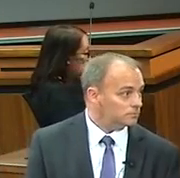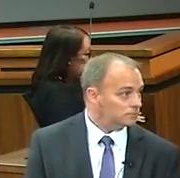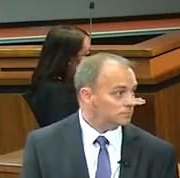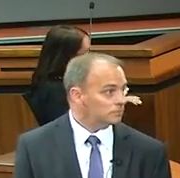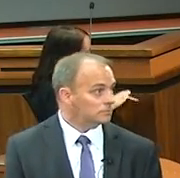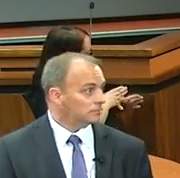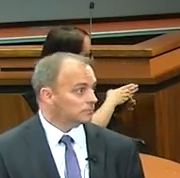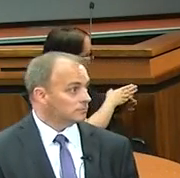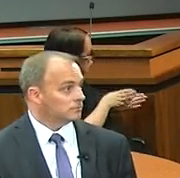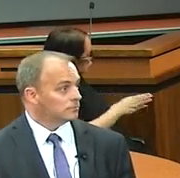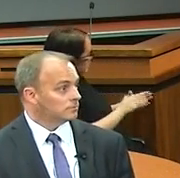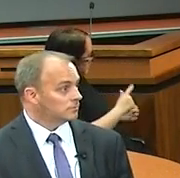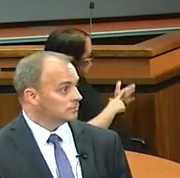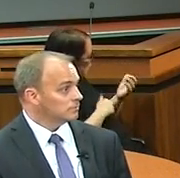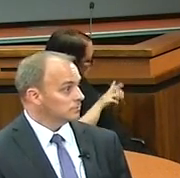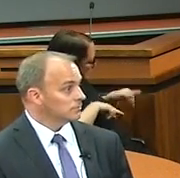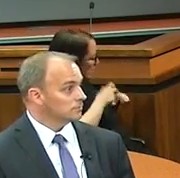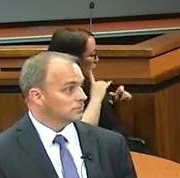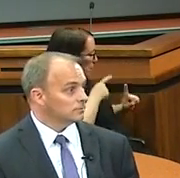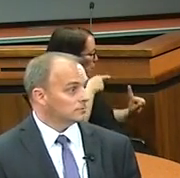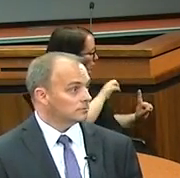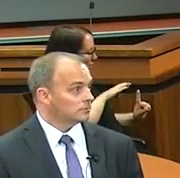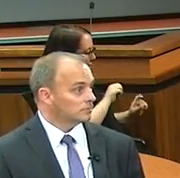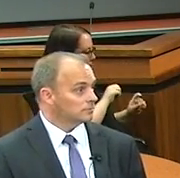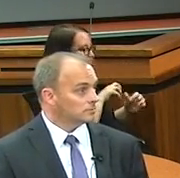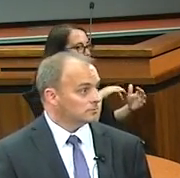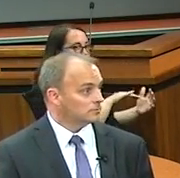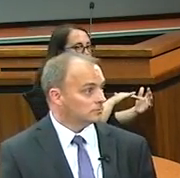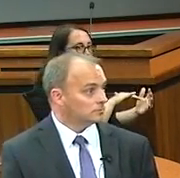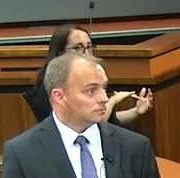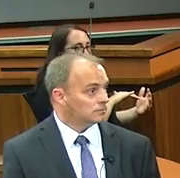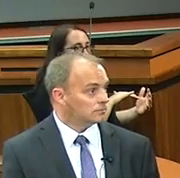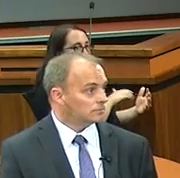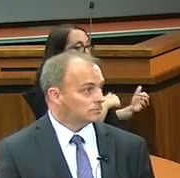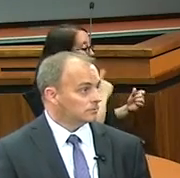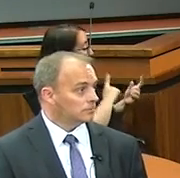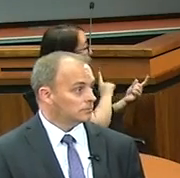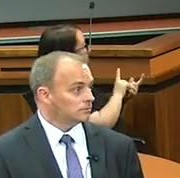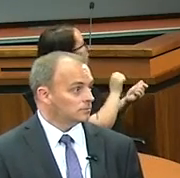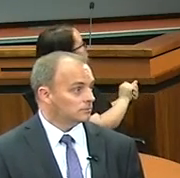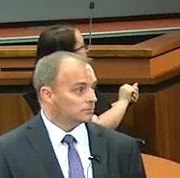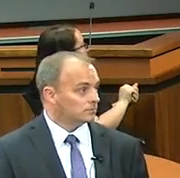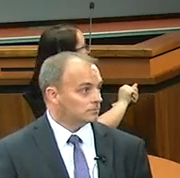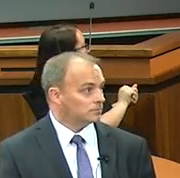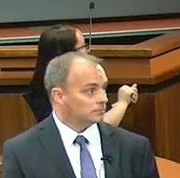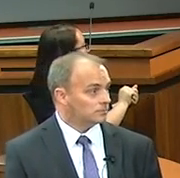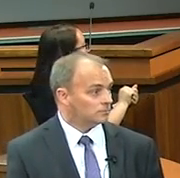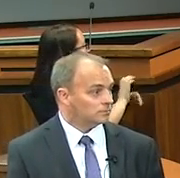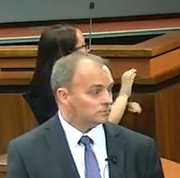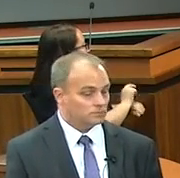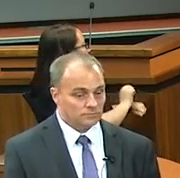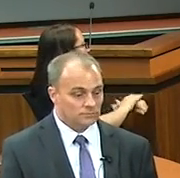that's what we're looking at. As far as your point is the case study, the flood work group is meeting with the case study consultant on June 12th, to discuss,